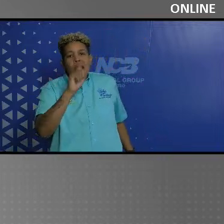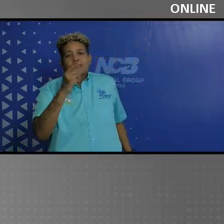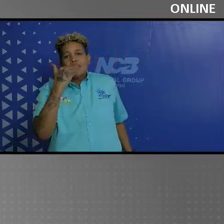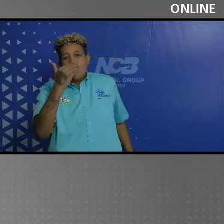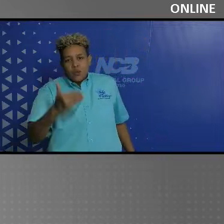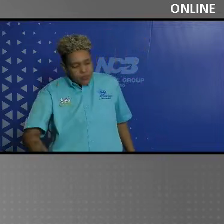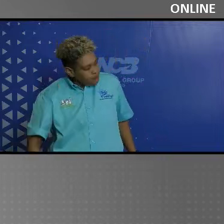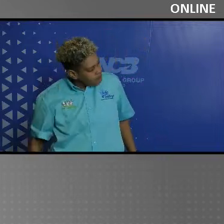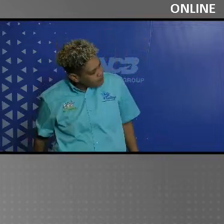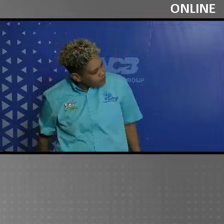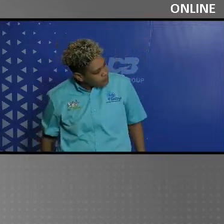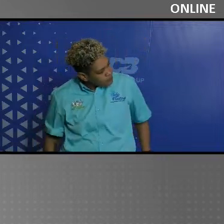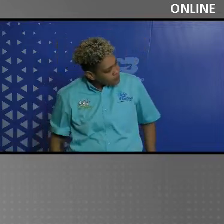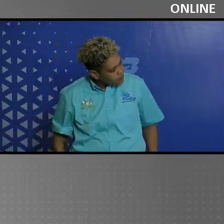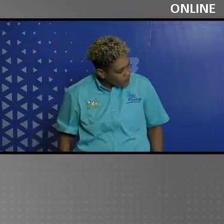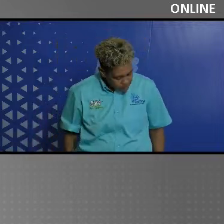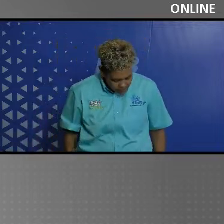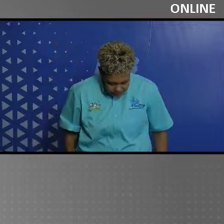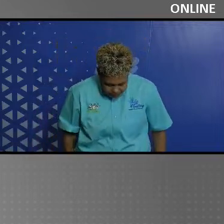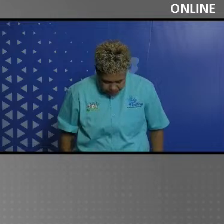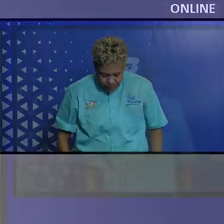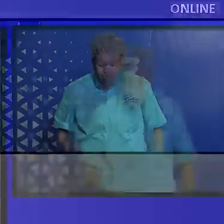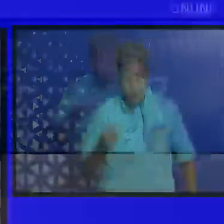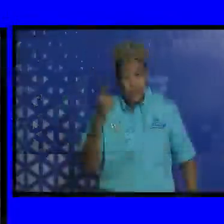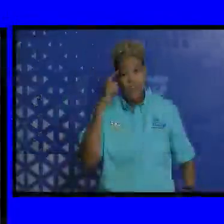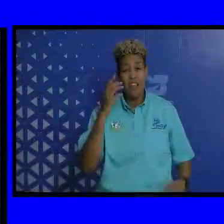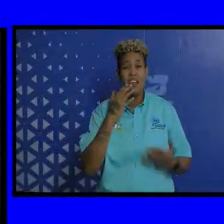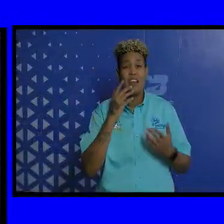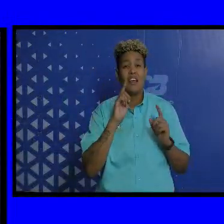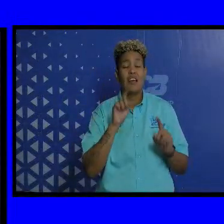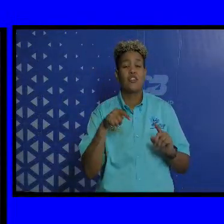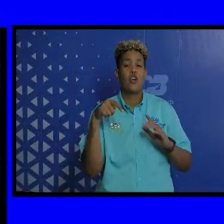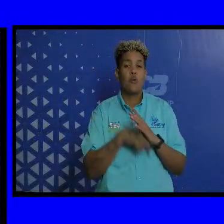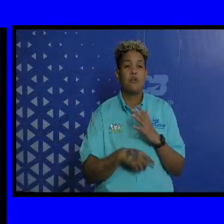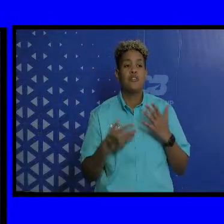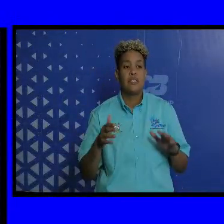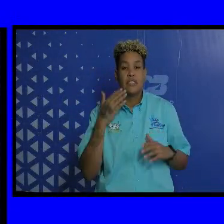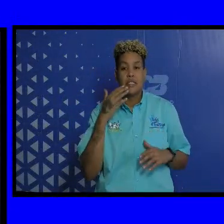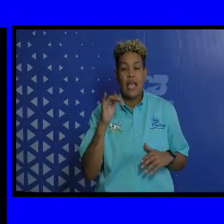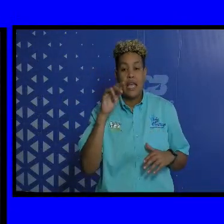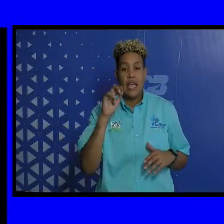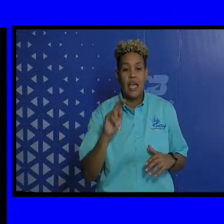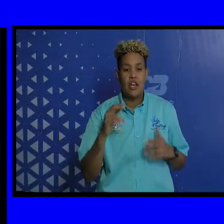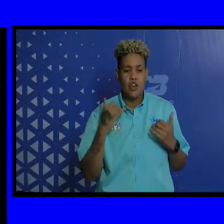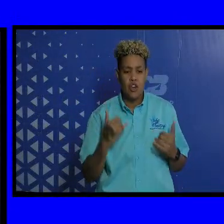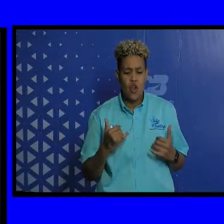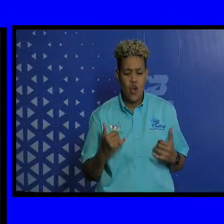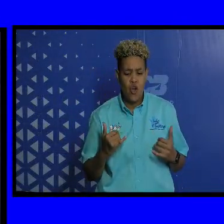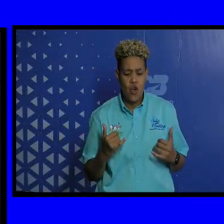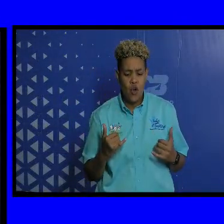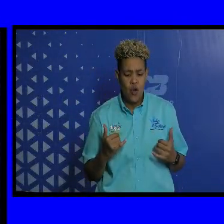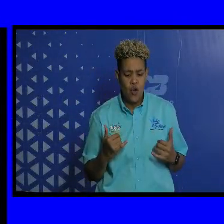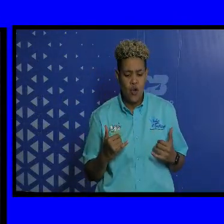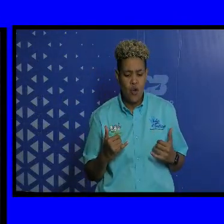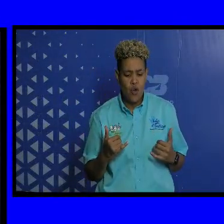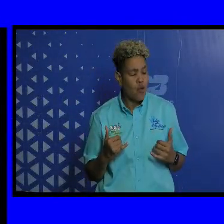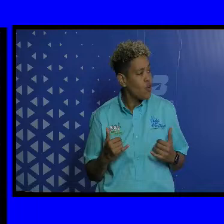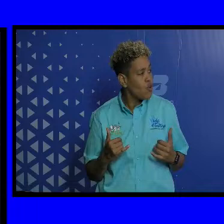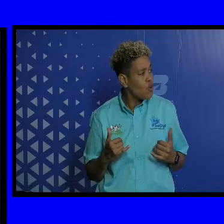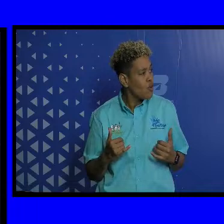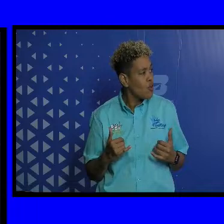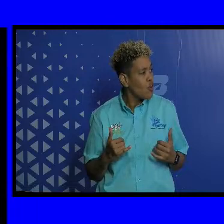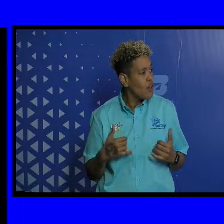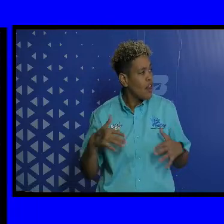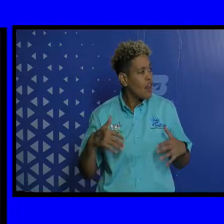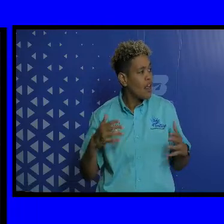you. Yeah, I think it does answer it, and quite comprehensively. Thank you, Ian. And then I